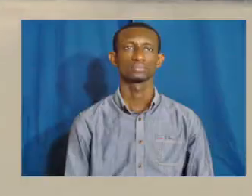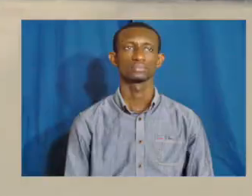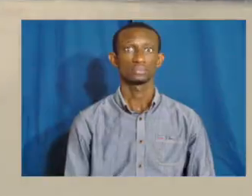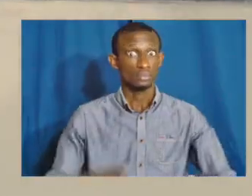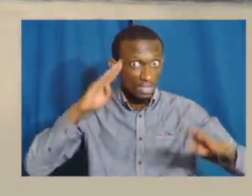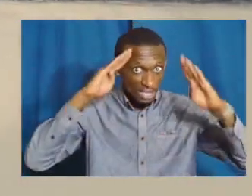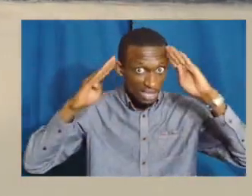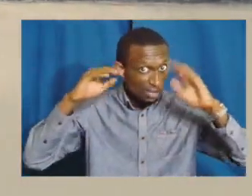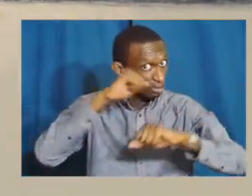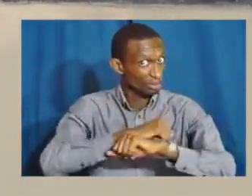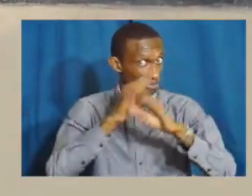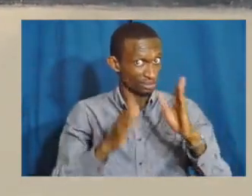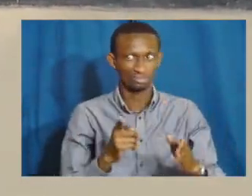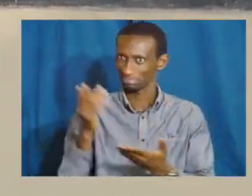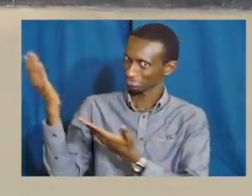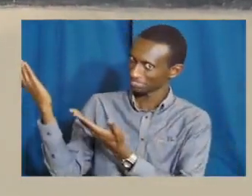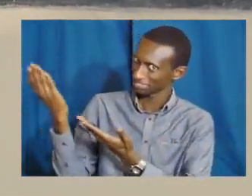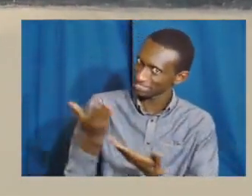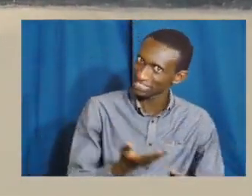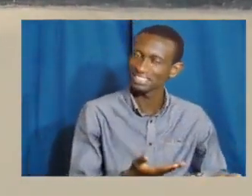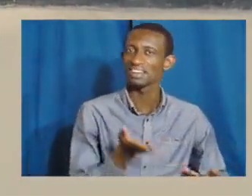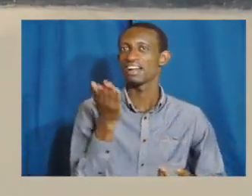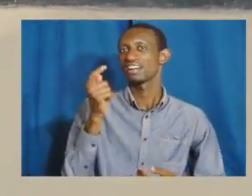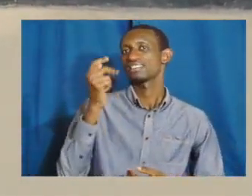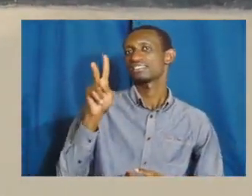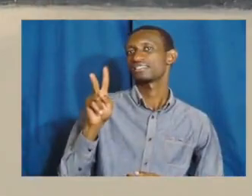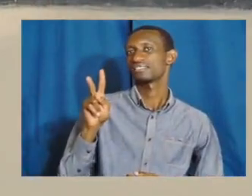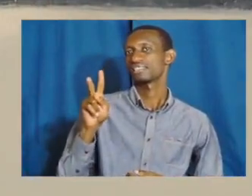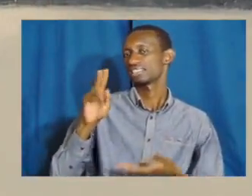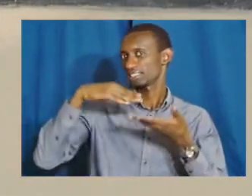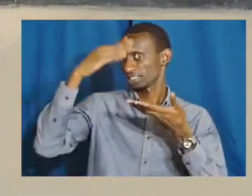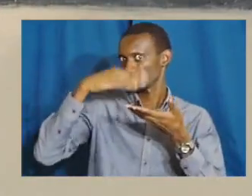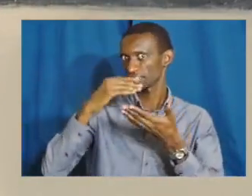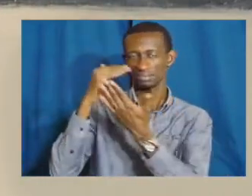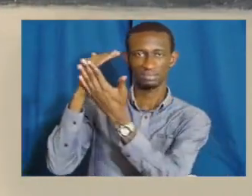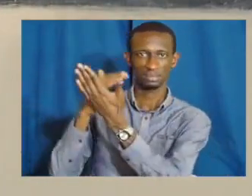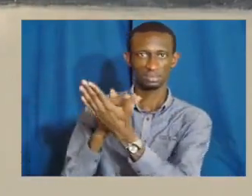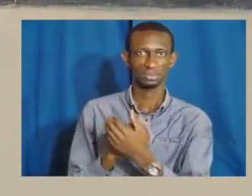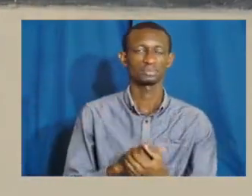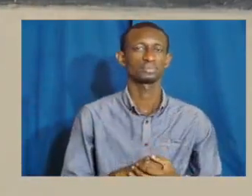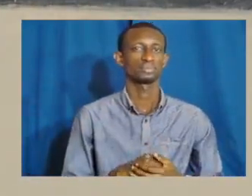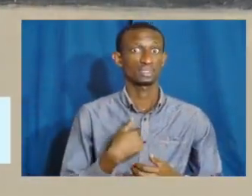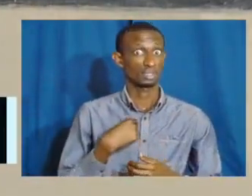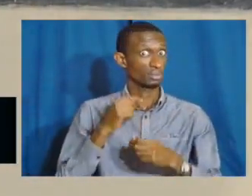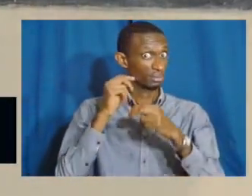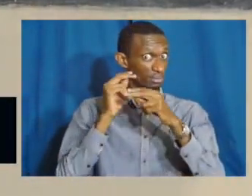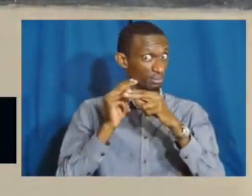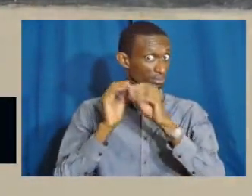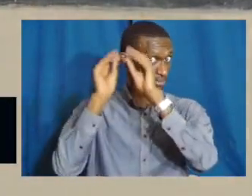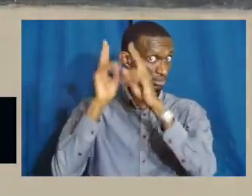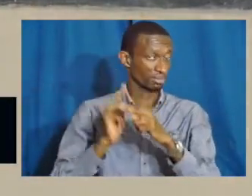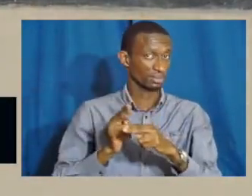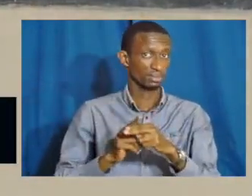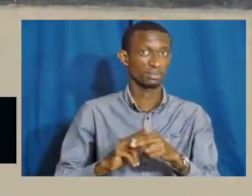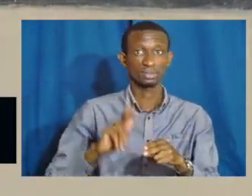Hello students, welcome back again to this TV Learning Series program. As usual, I'm Teacher Patrick, and